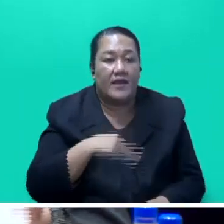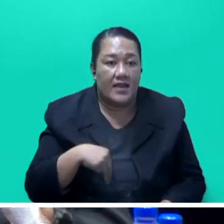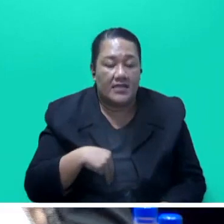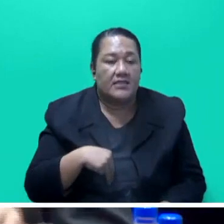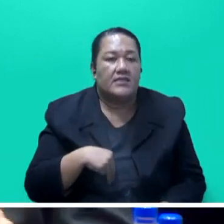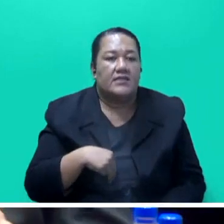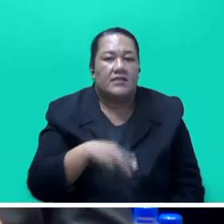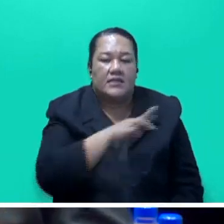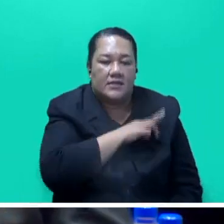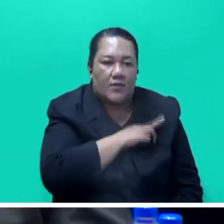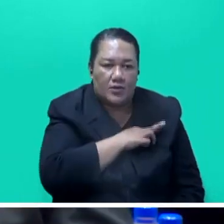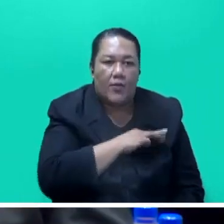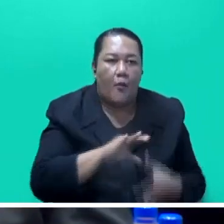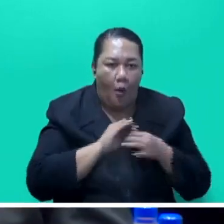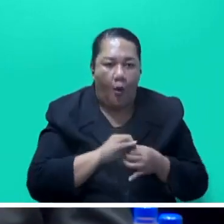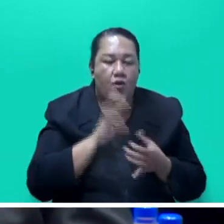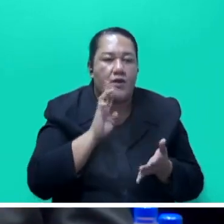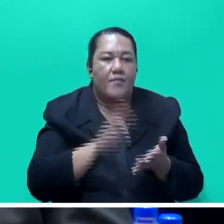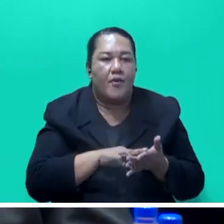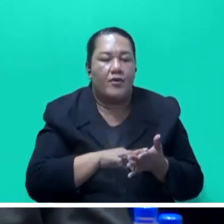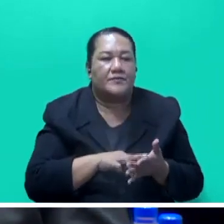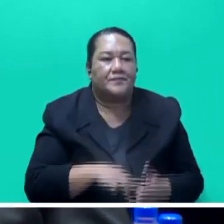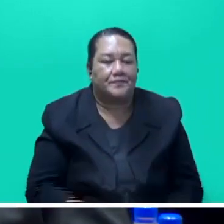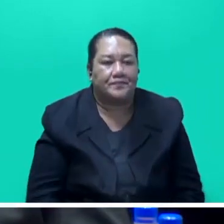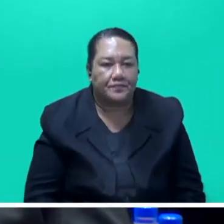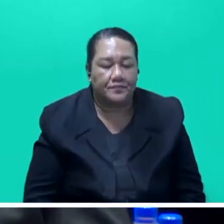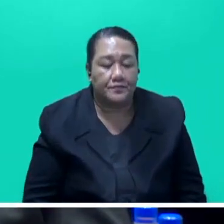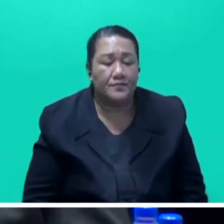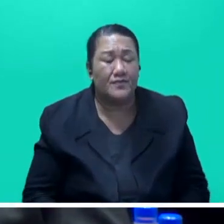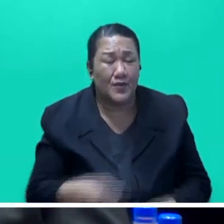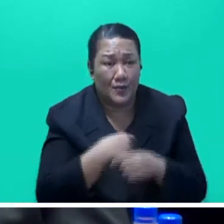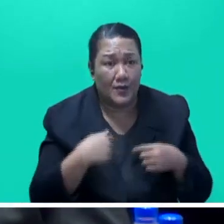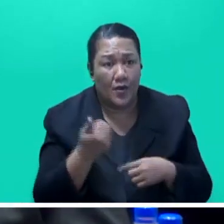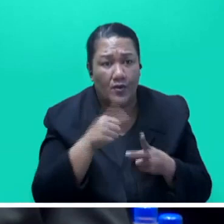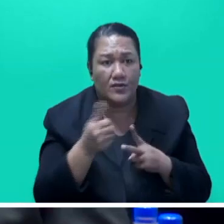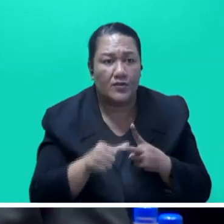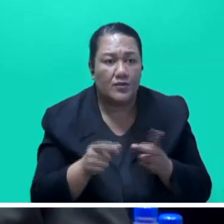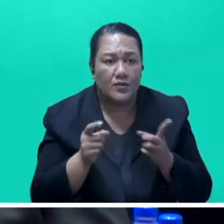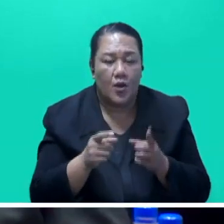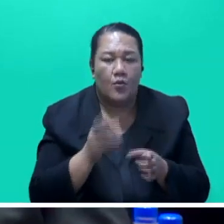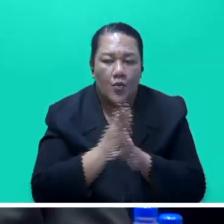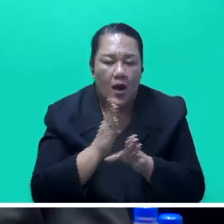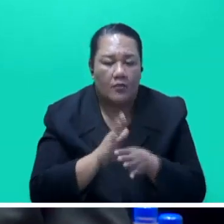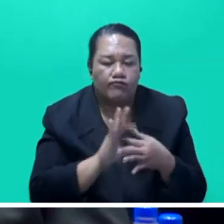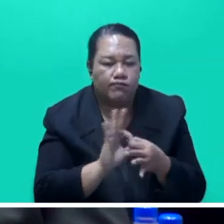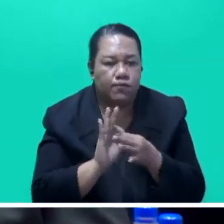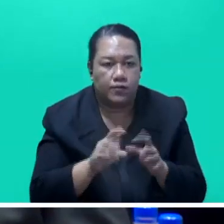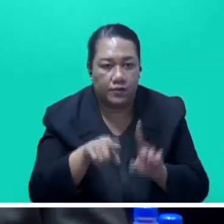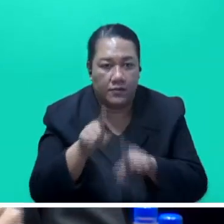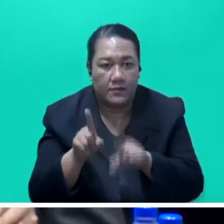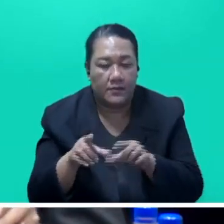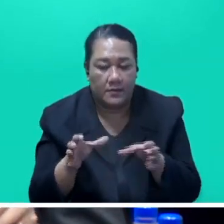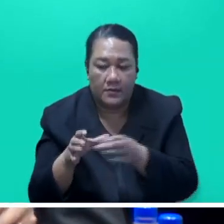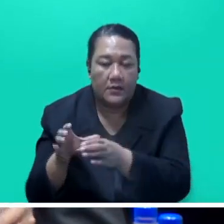OAG, ministries, departments, agencies, and we feel that there is a lot more that can be done around that